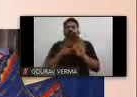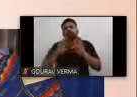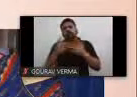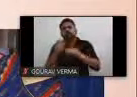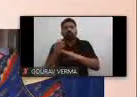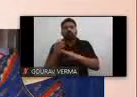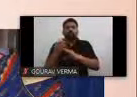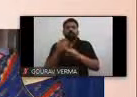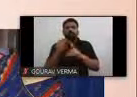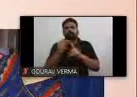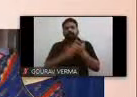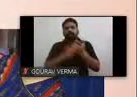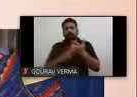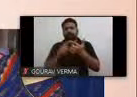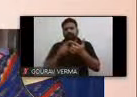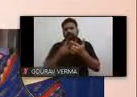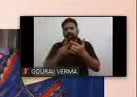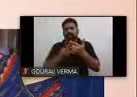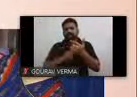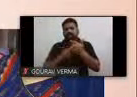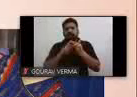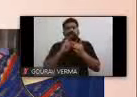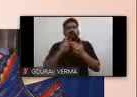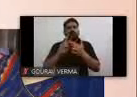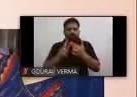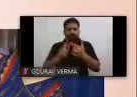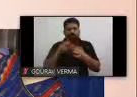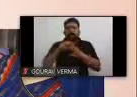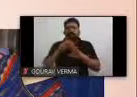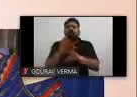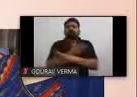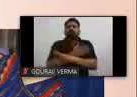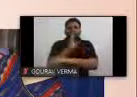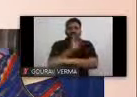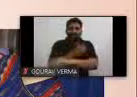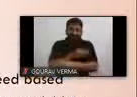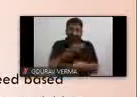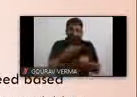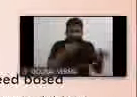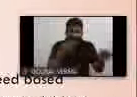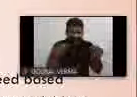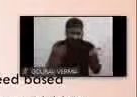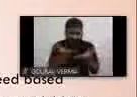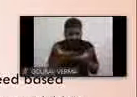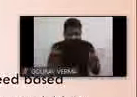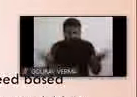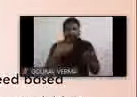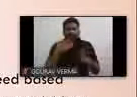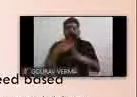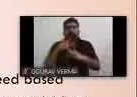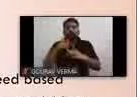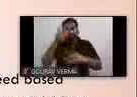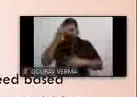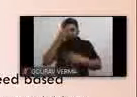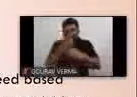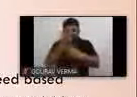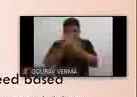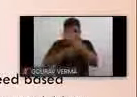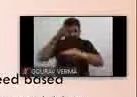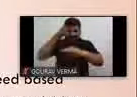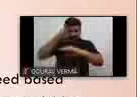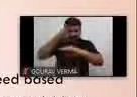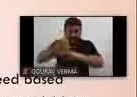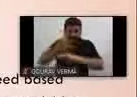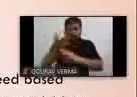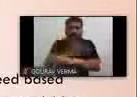or preventive. Preventive means we, by giving early intervention service, we prevent the disability or the issues which